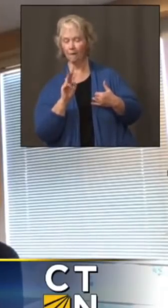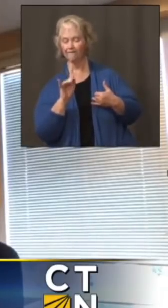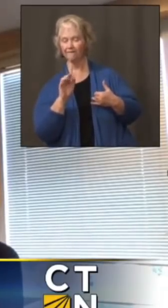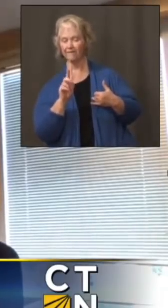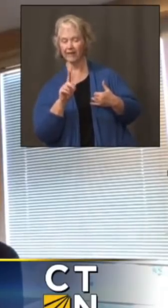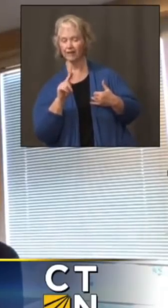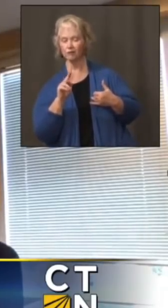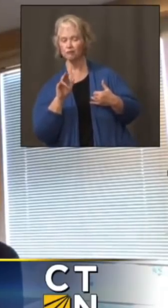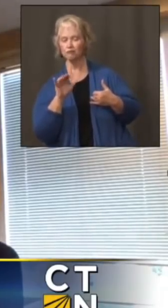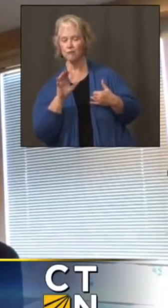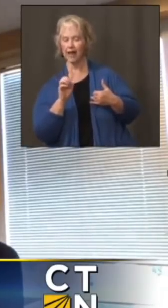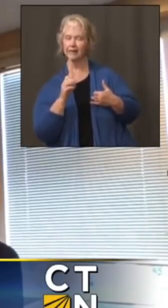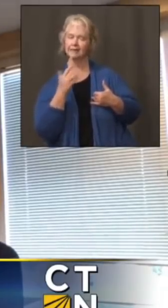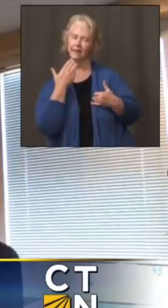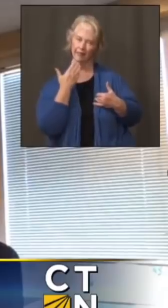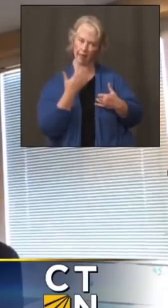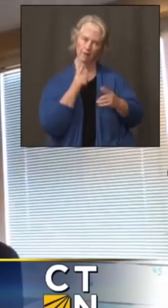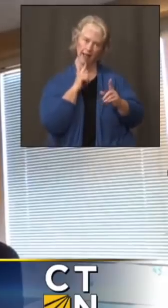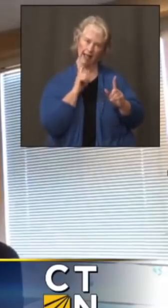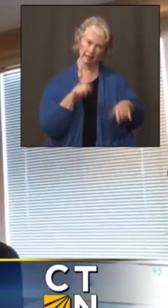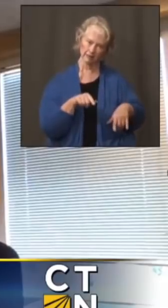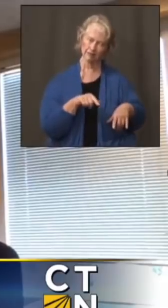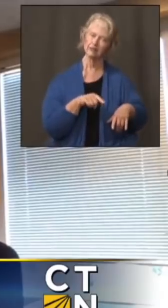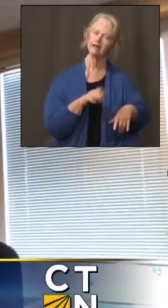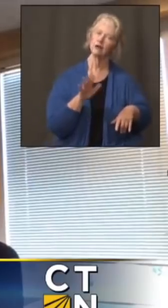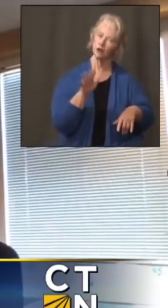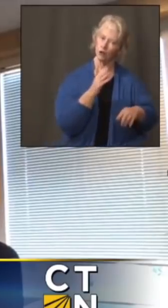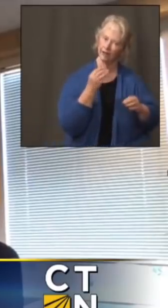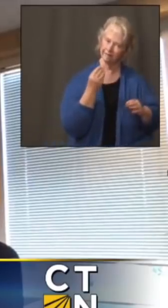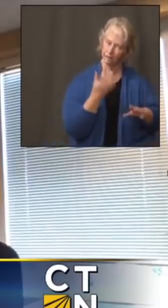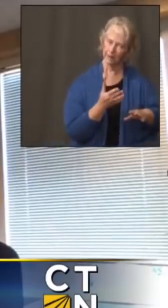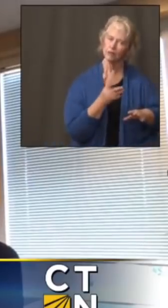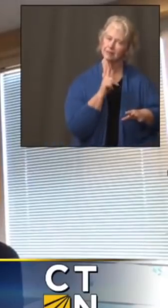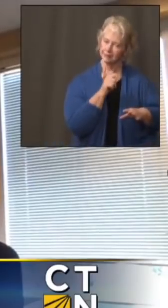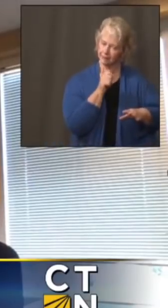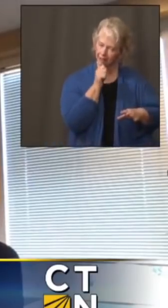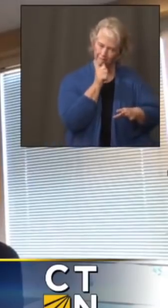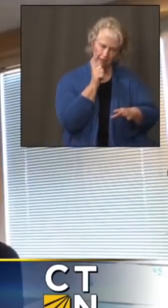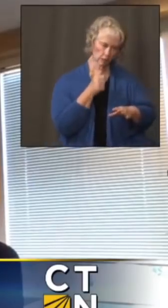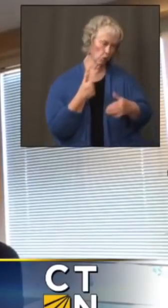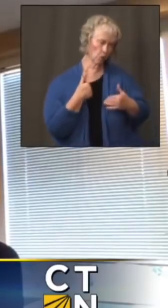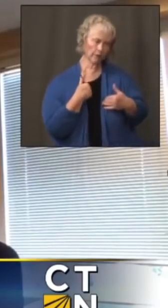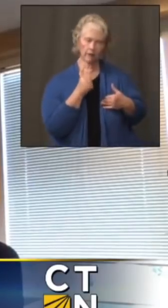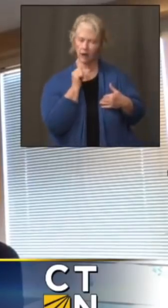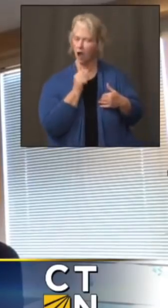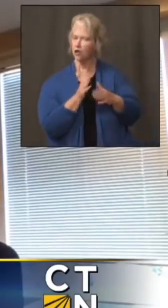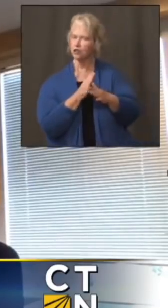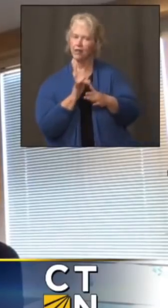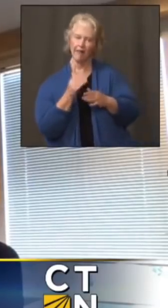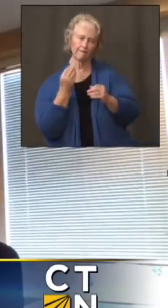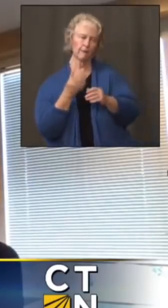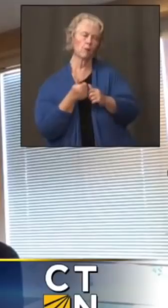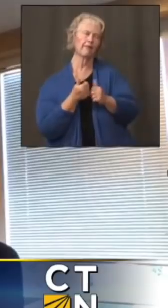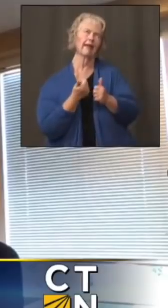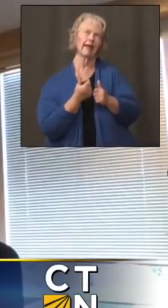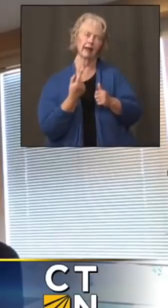Your information is confidential. The Department of Public Health does not share it with anybody. And we